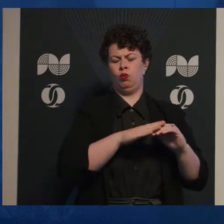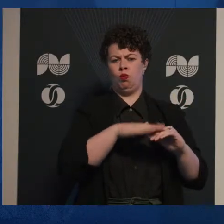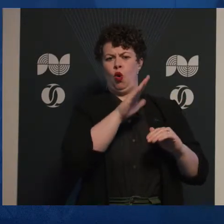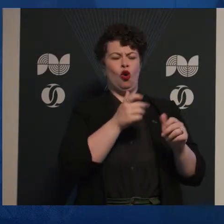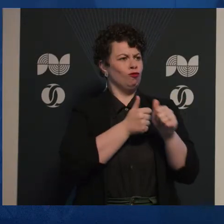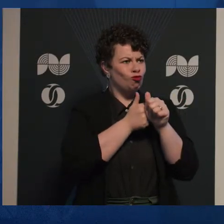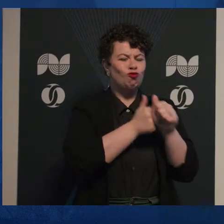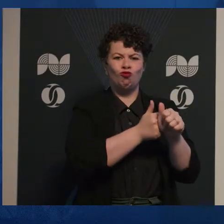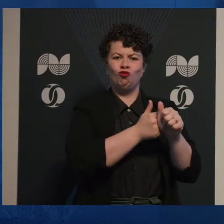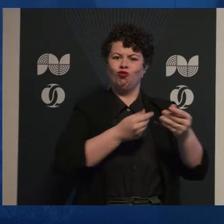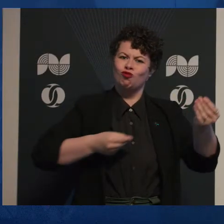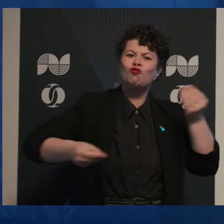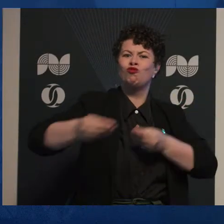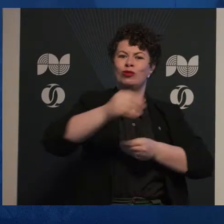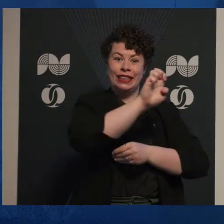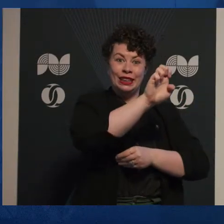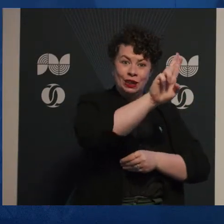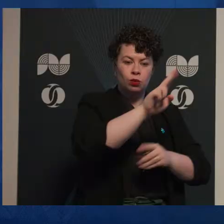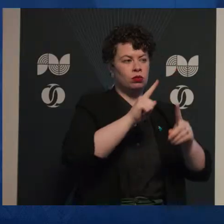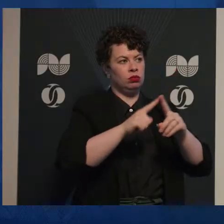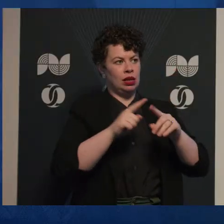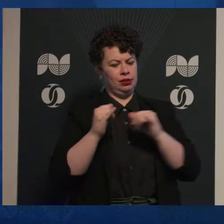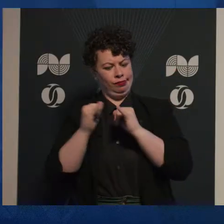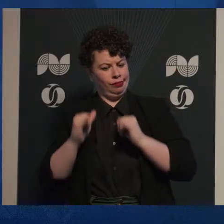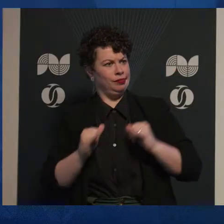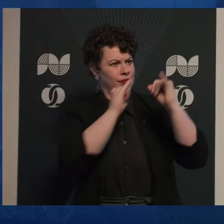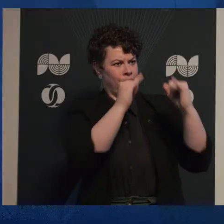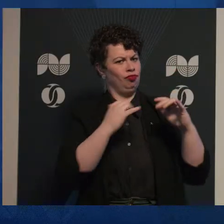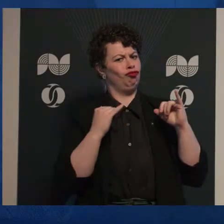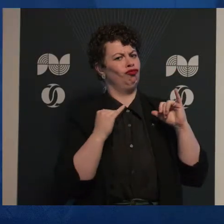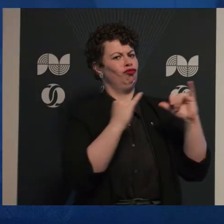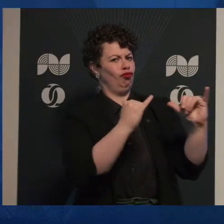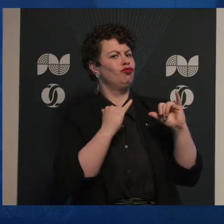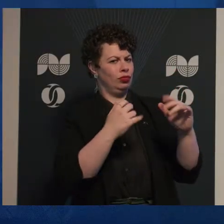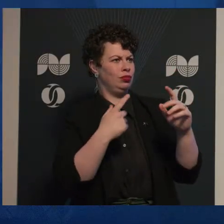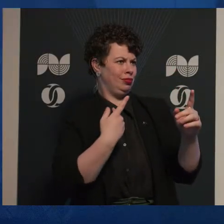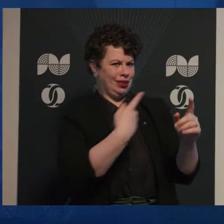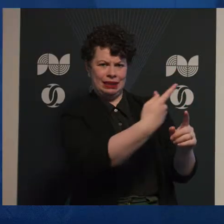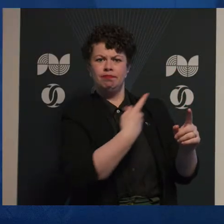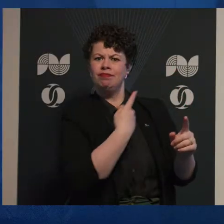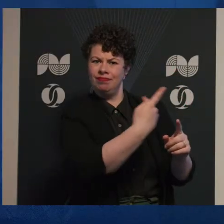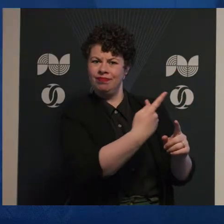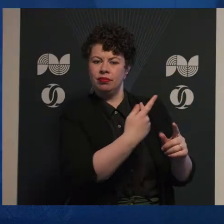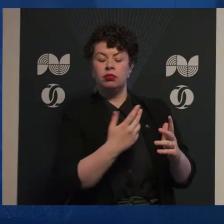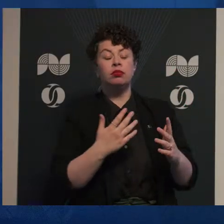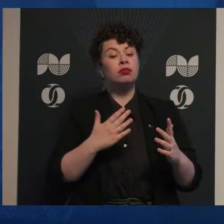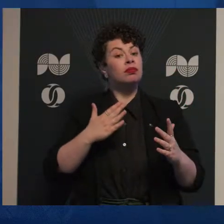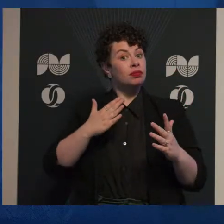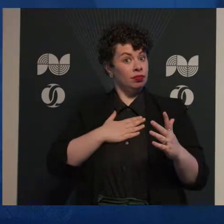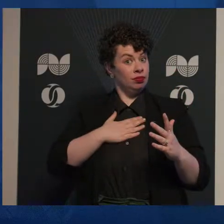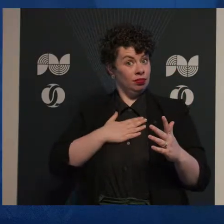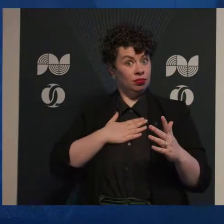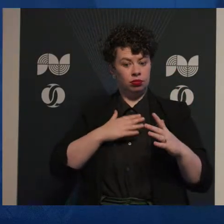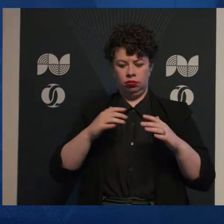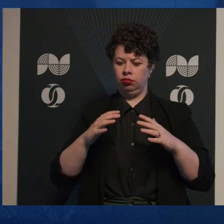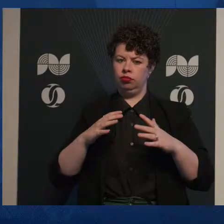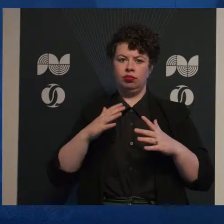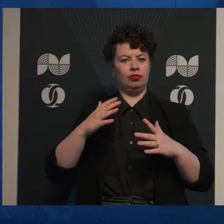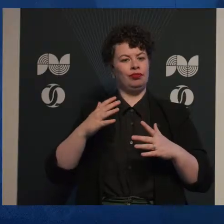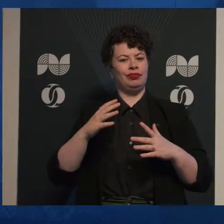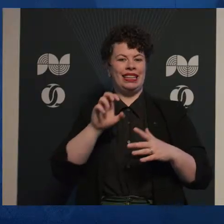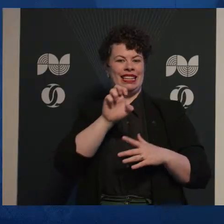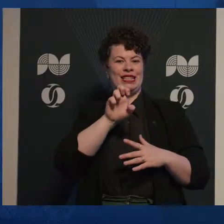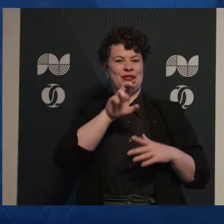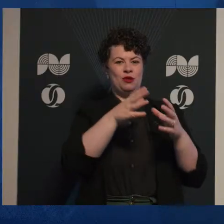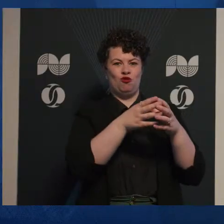economically and institutionally. Our transformation is anchored in the 1.9 billion, the EU growth plan